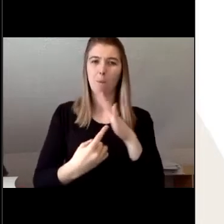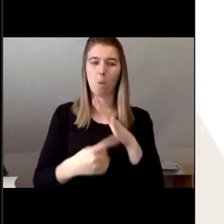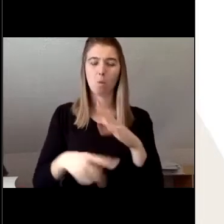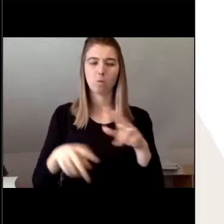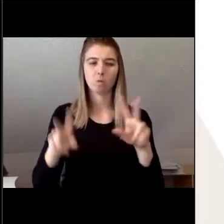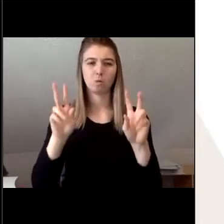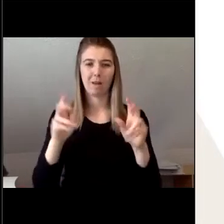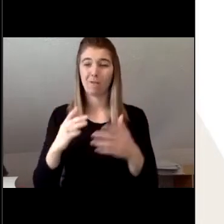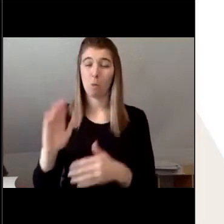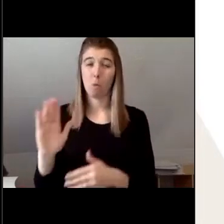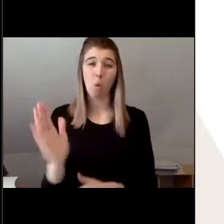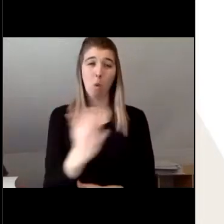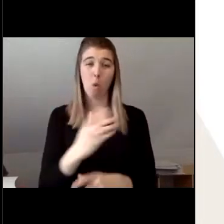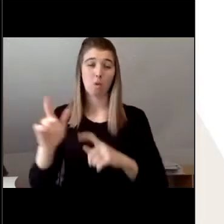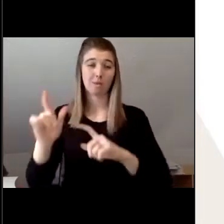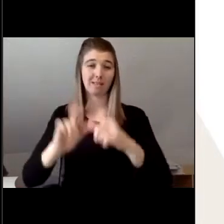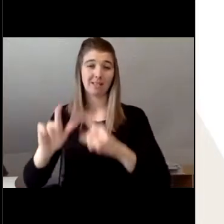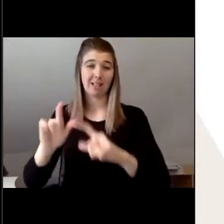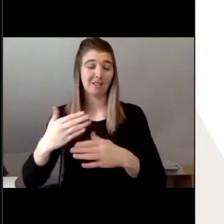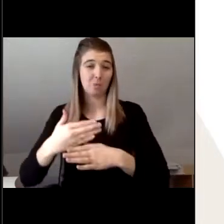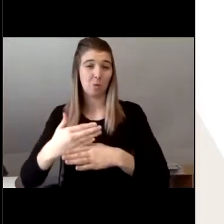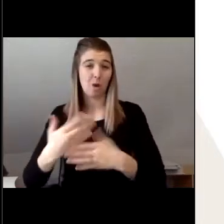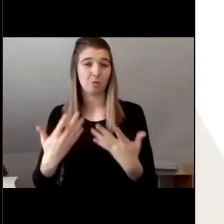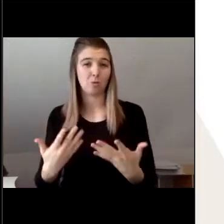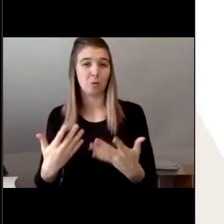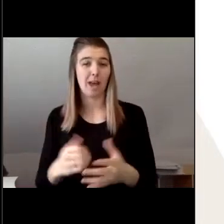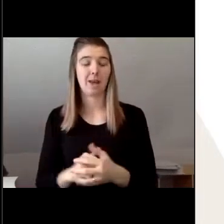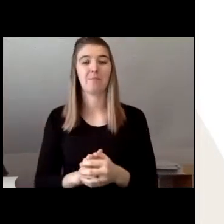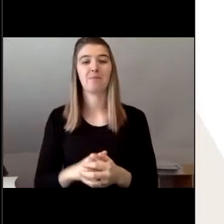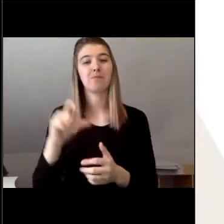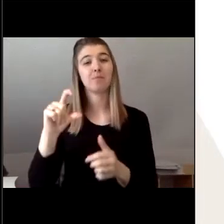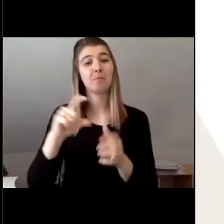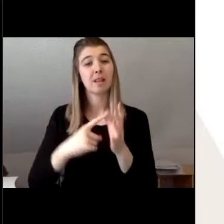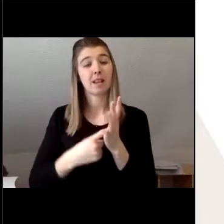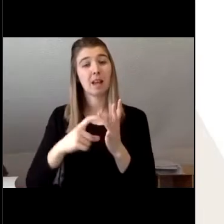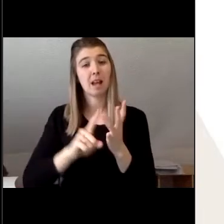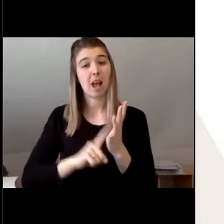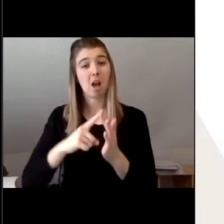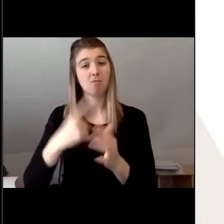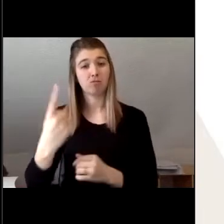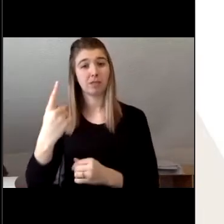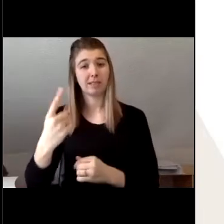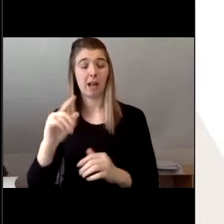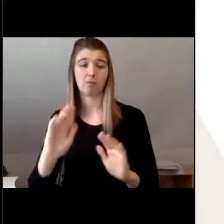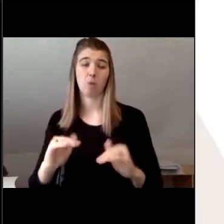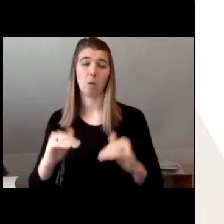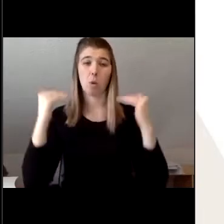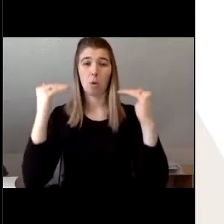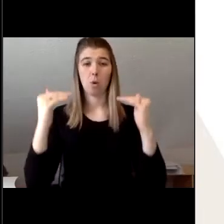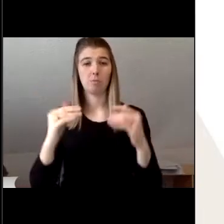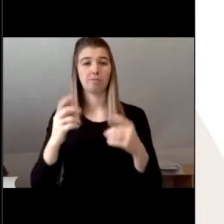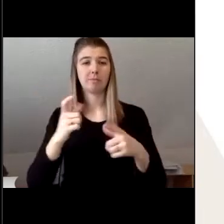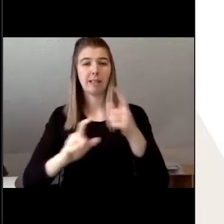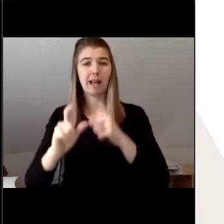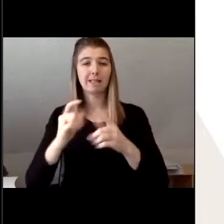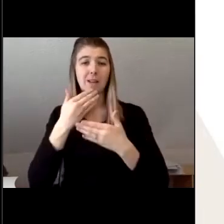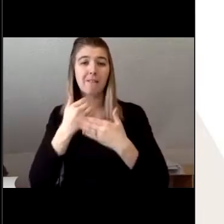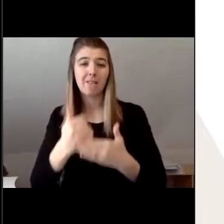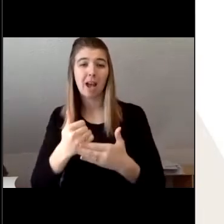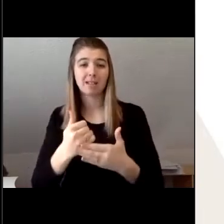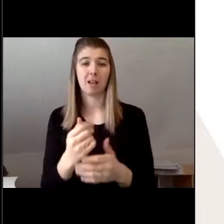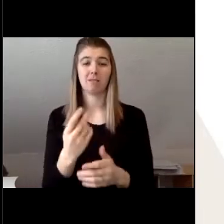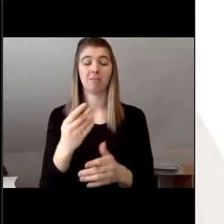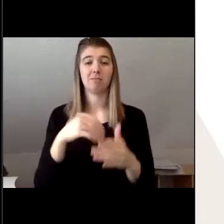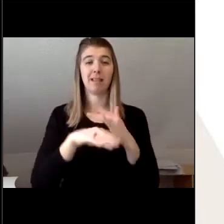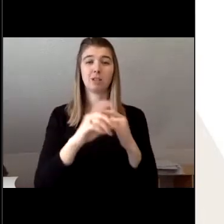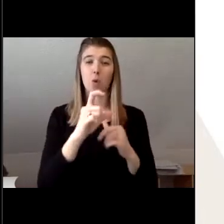chemical scientist working today. Carol was appointed Chief Scientific Advisor at the Foreign and Commonwealth Office in October 2018. Now, the